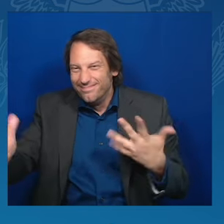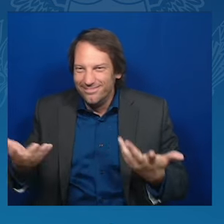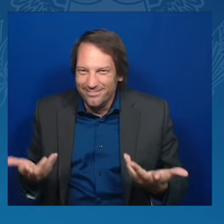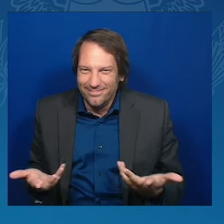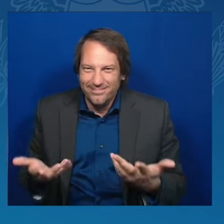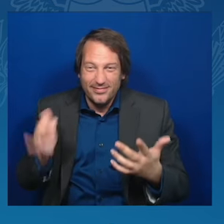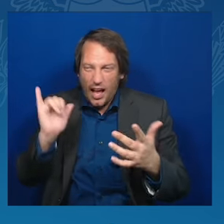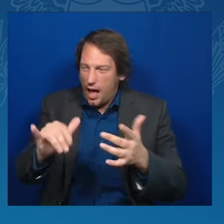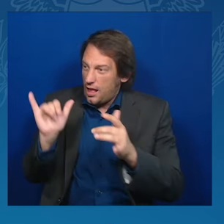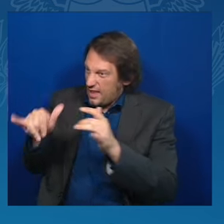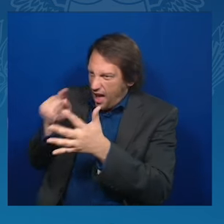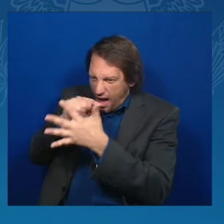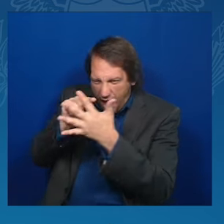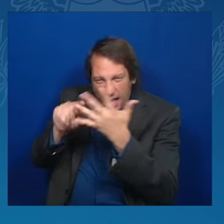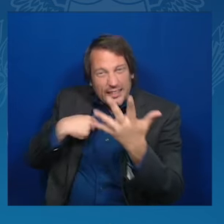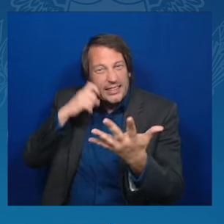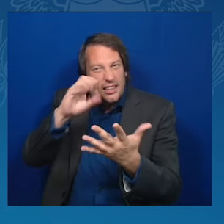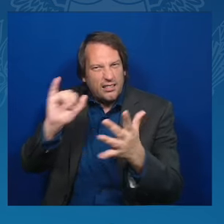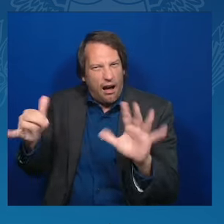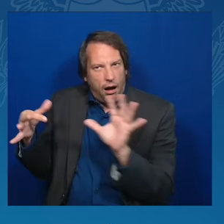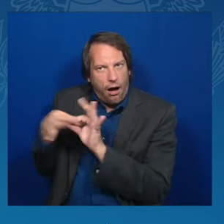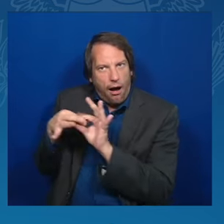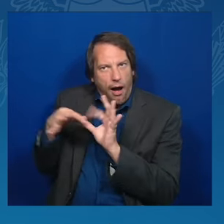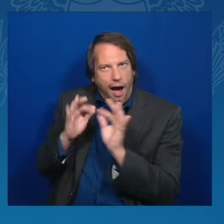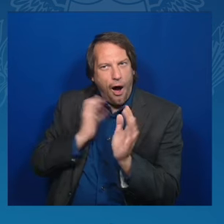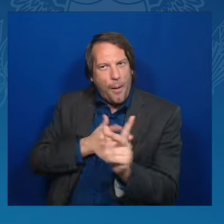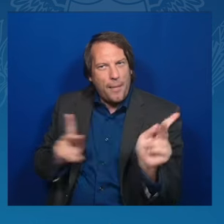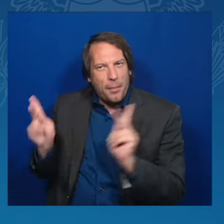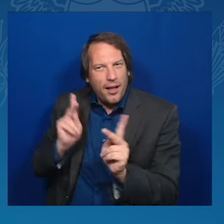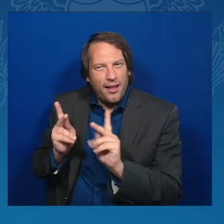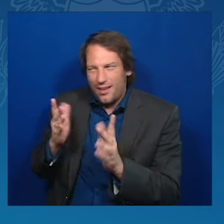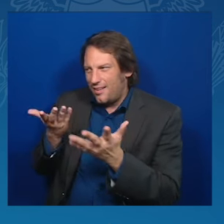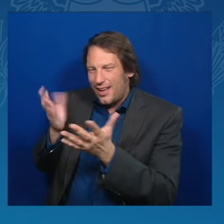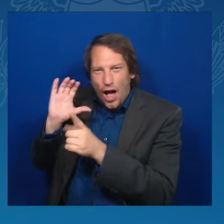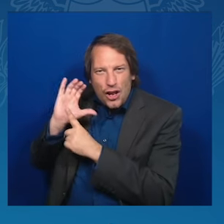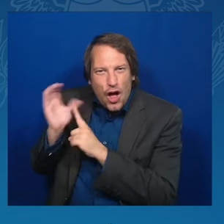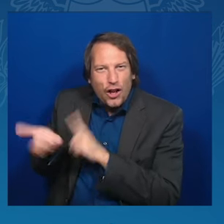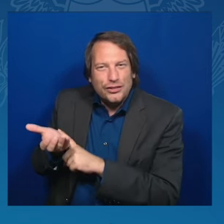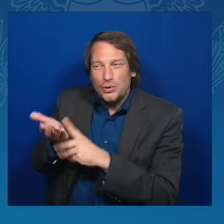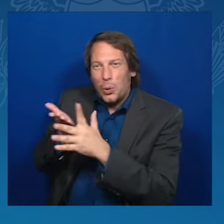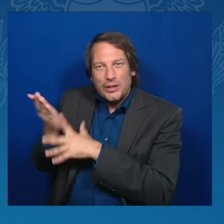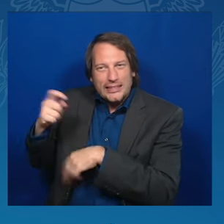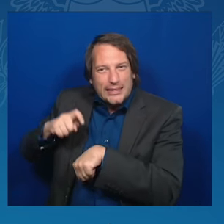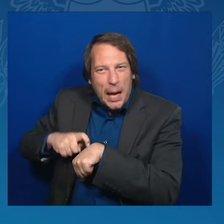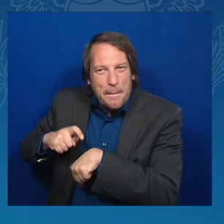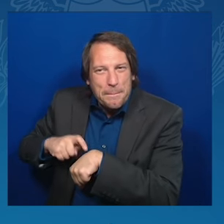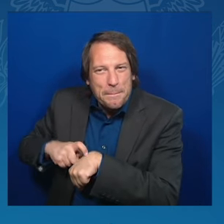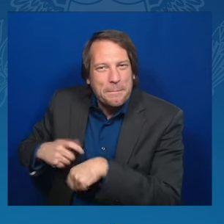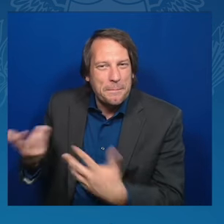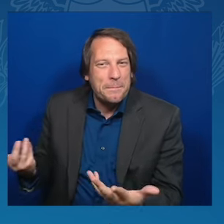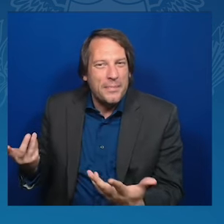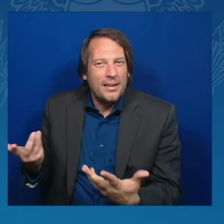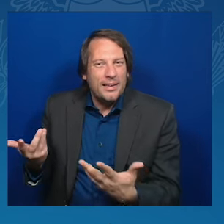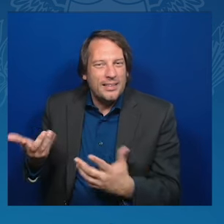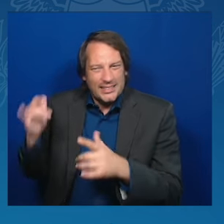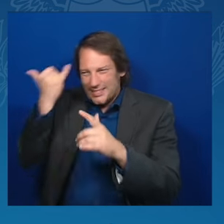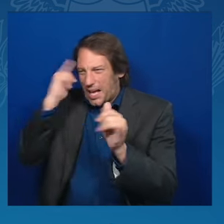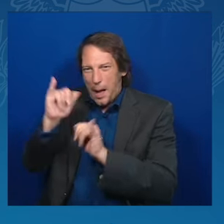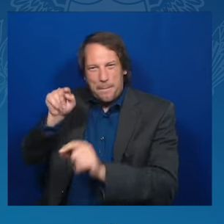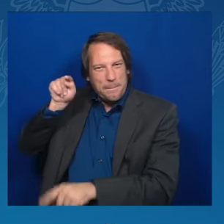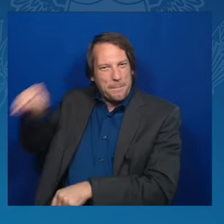like Kusama's installations, spreading with radiant, glowing ties as far as the eye can